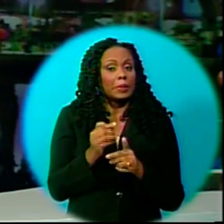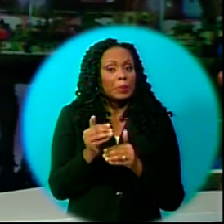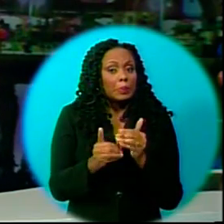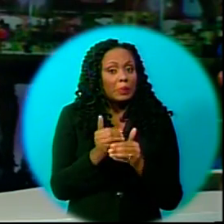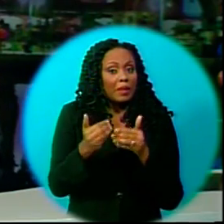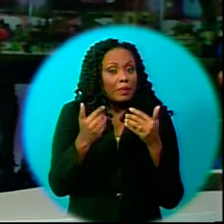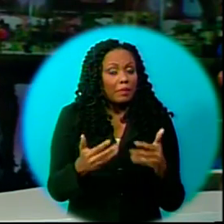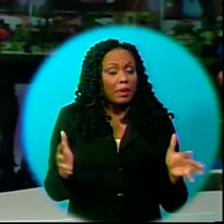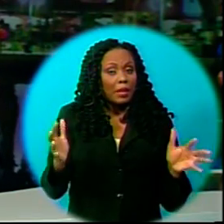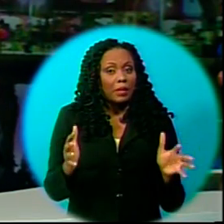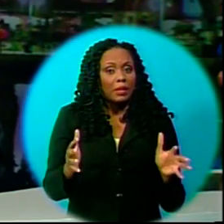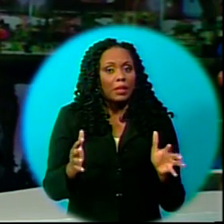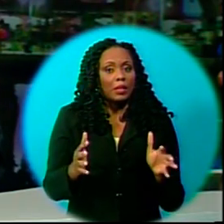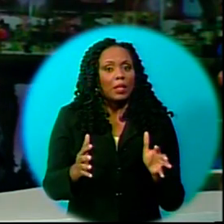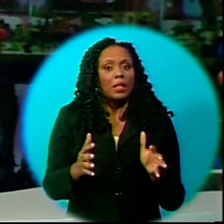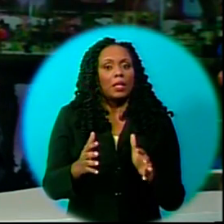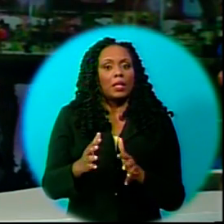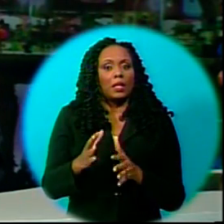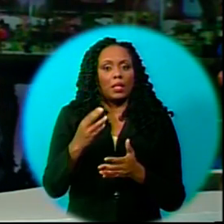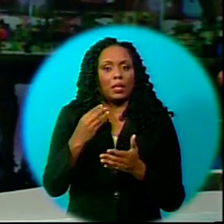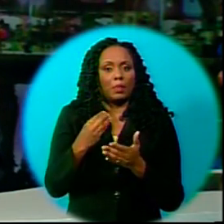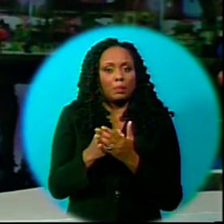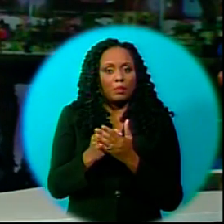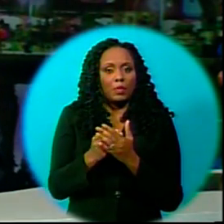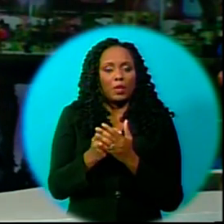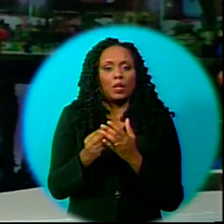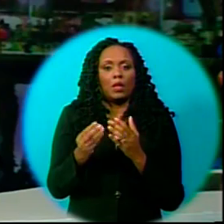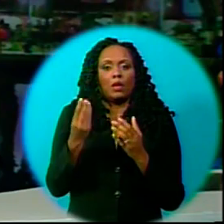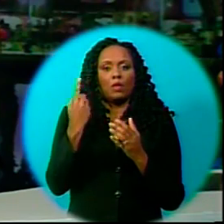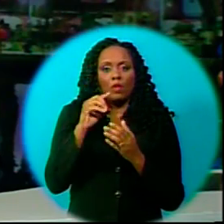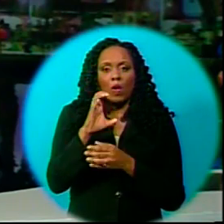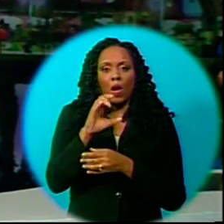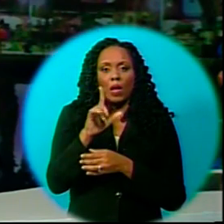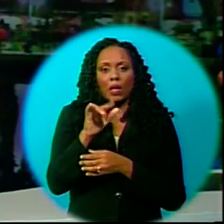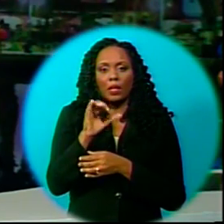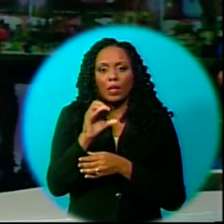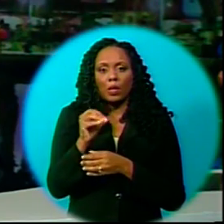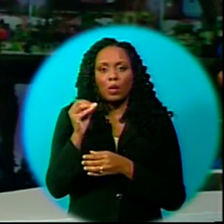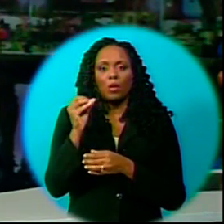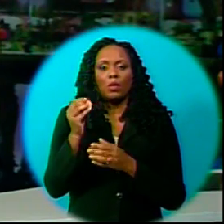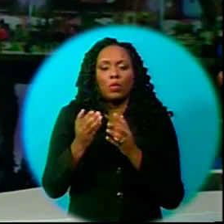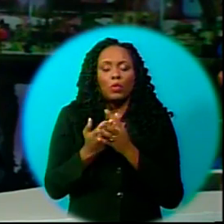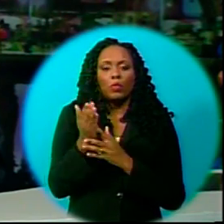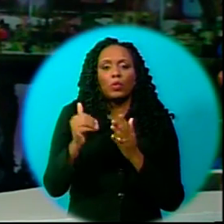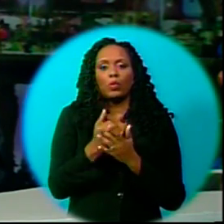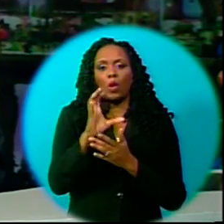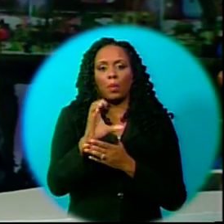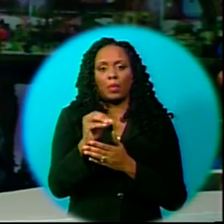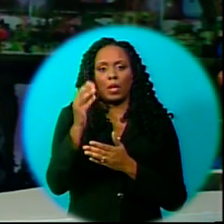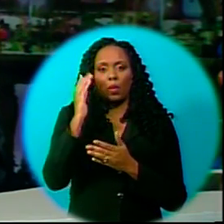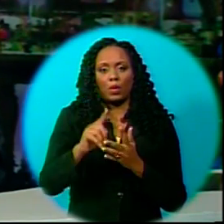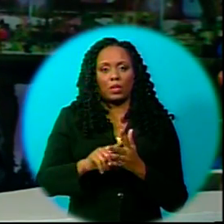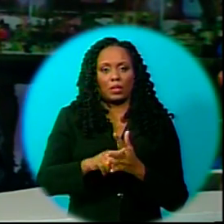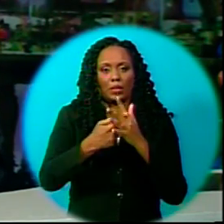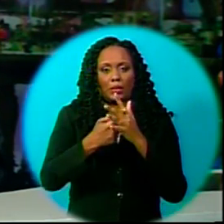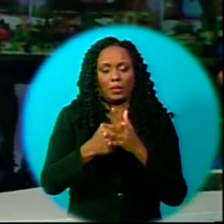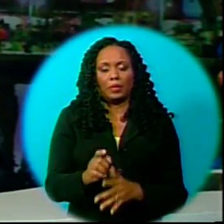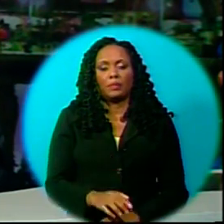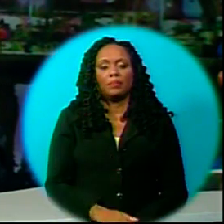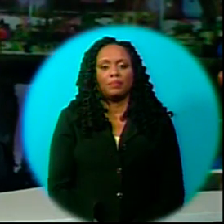of the process is complete, the initial short-term capitalization of CLICO through the new company will